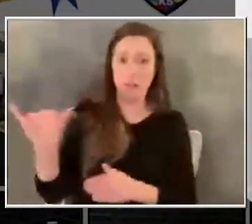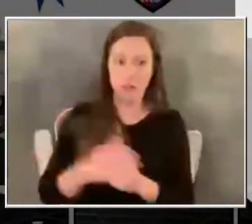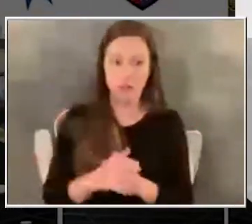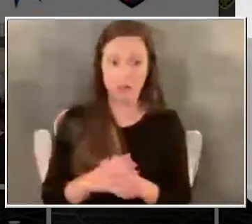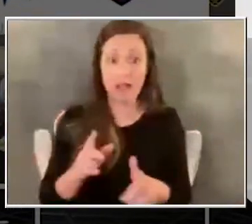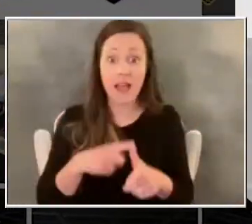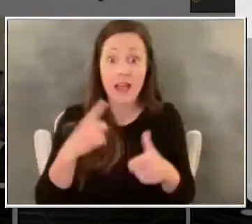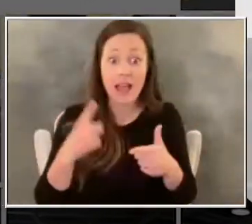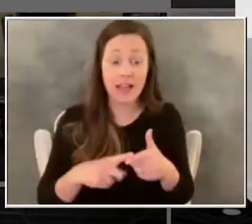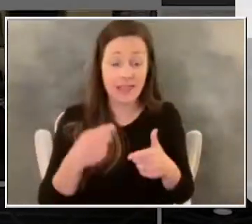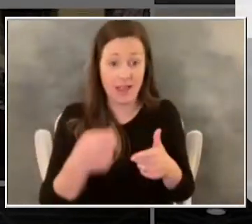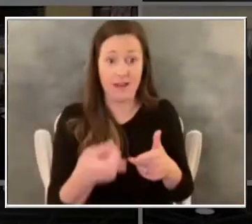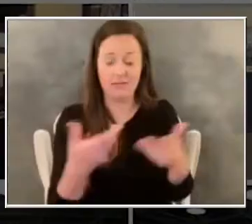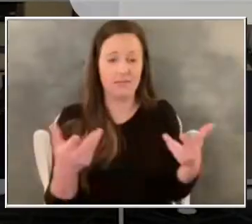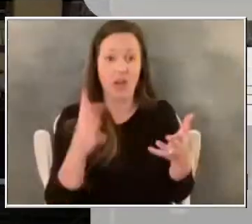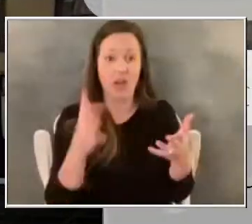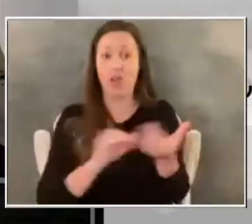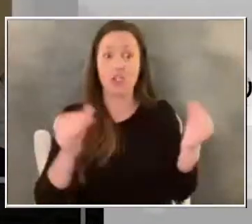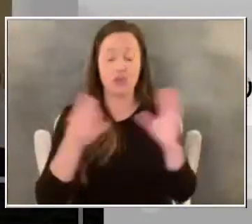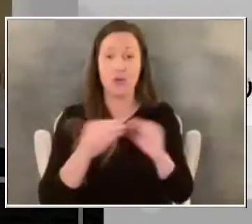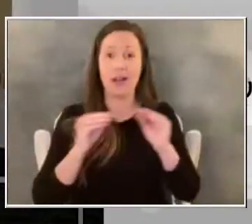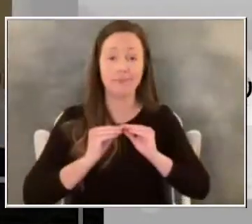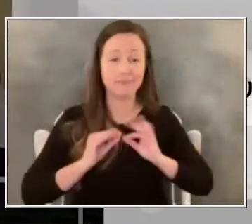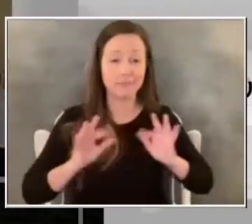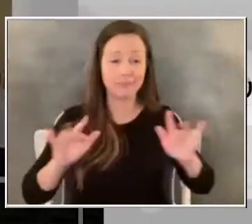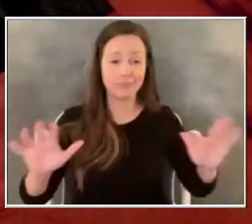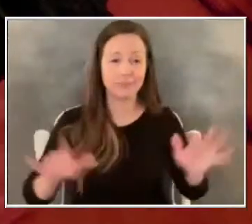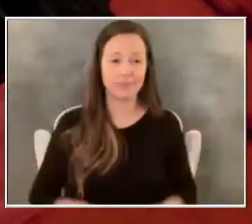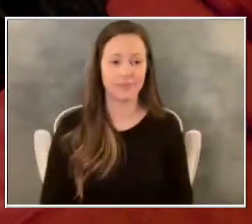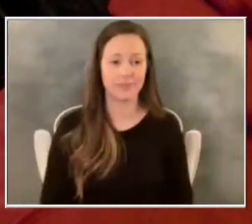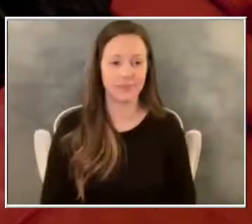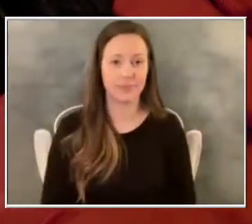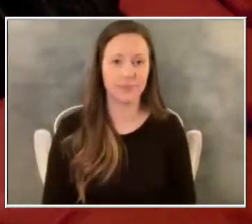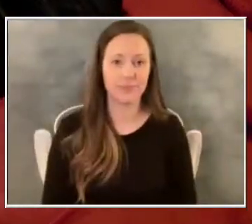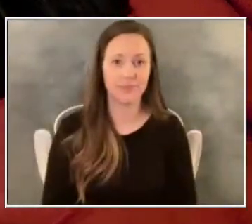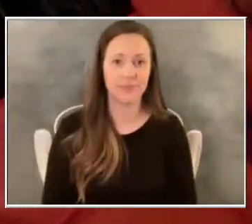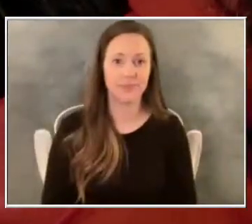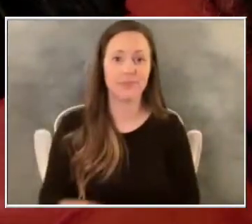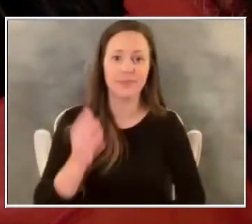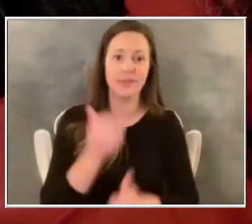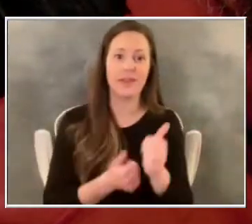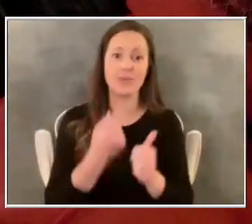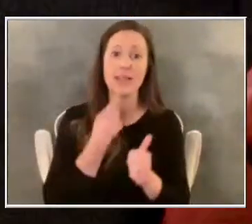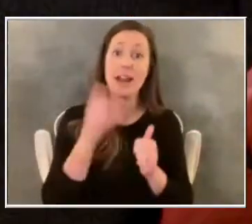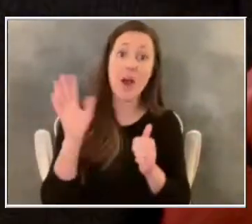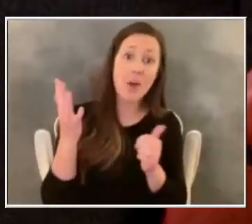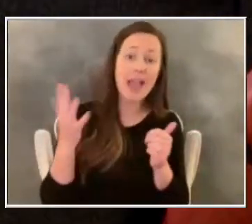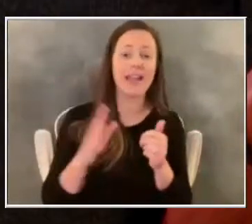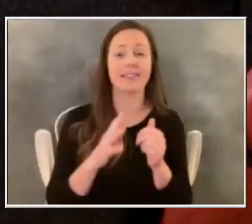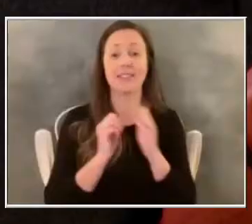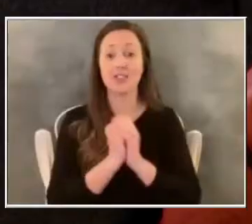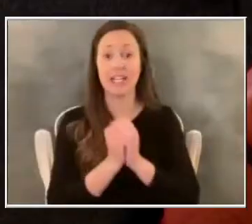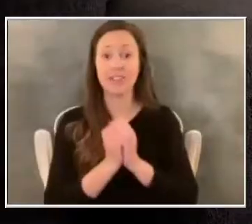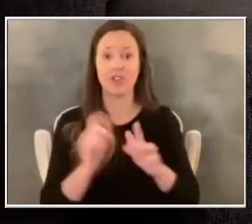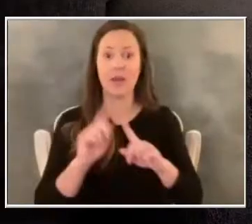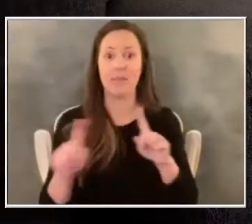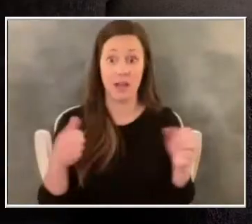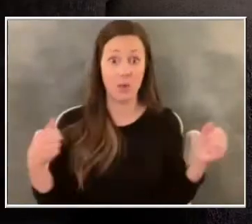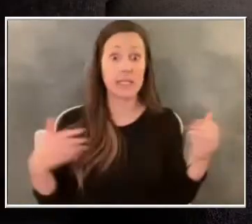the story just grew. Everyone's like, yeah, congratulations, congratulations, but it was a scary